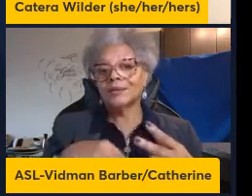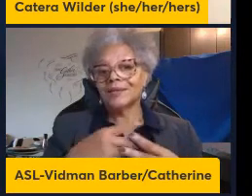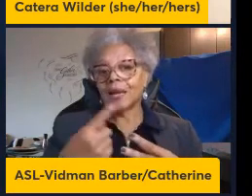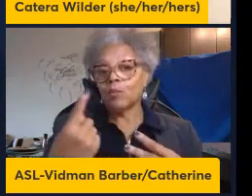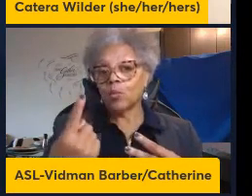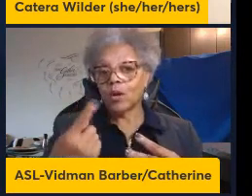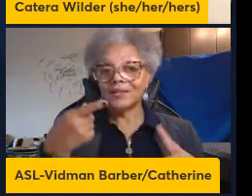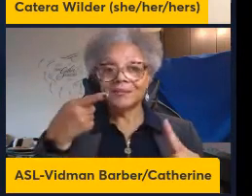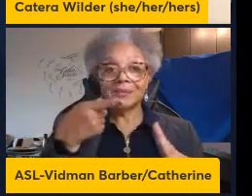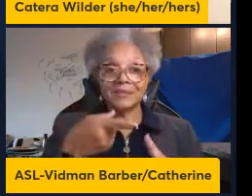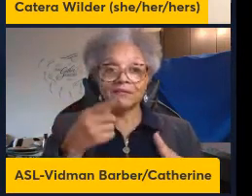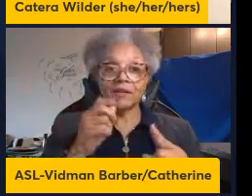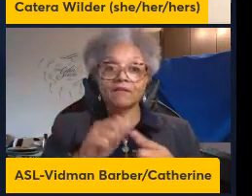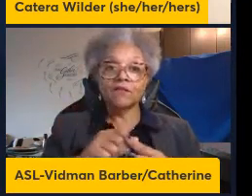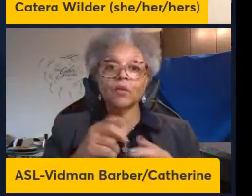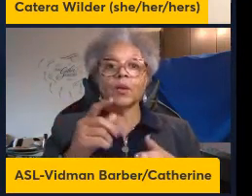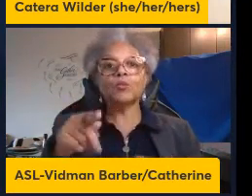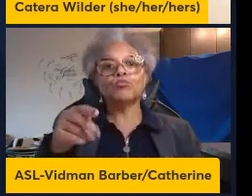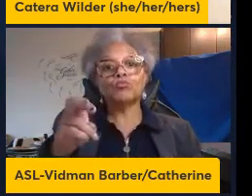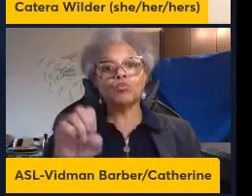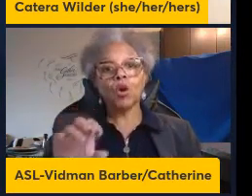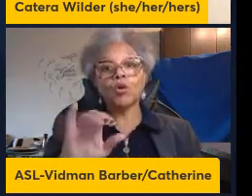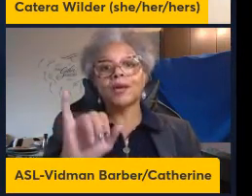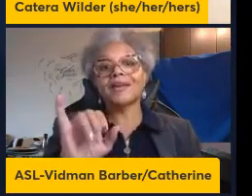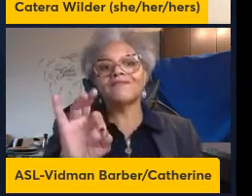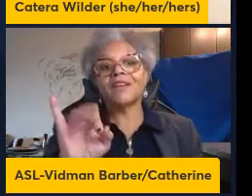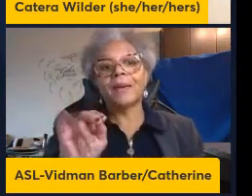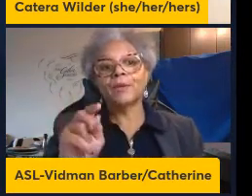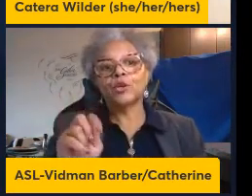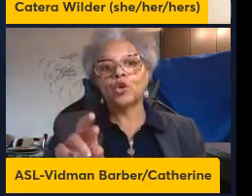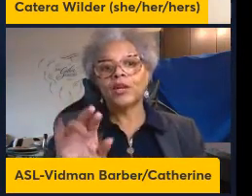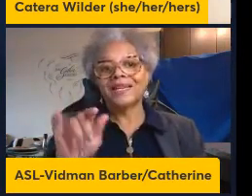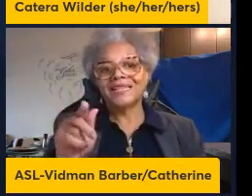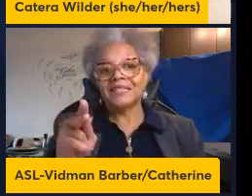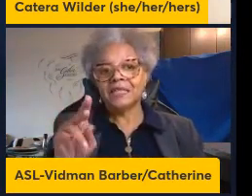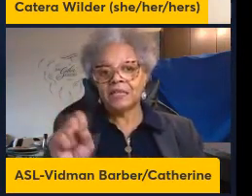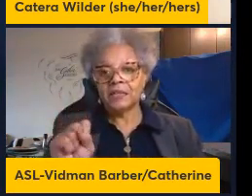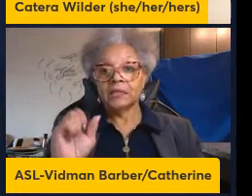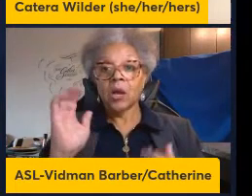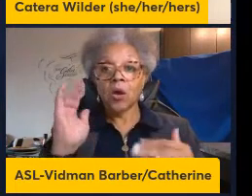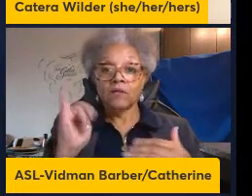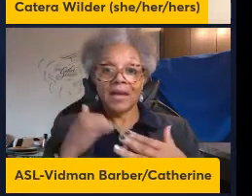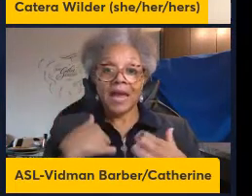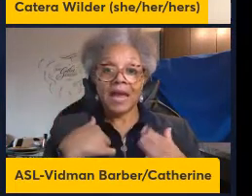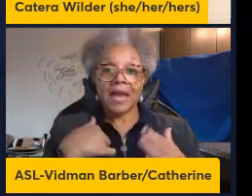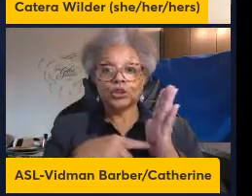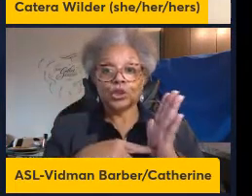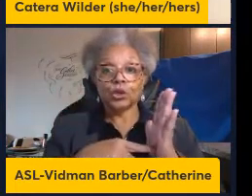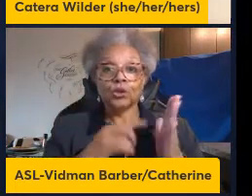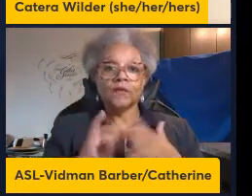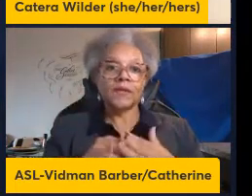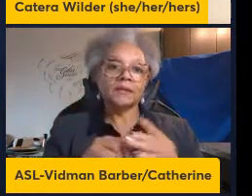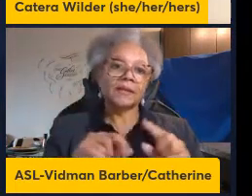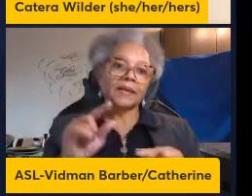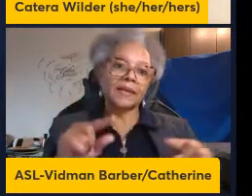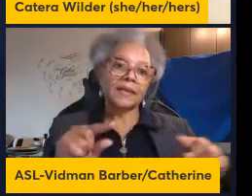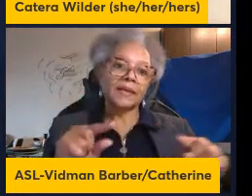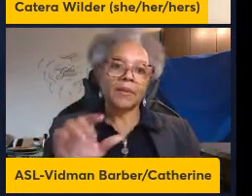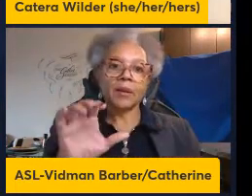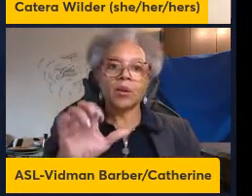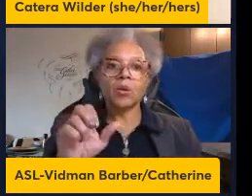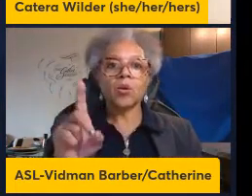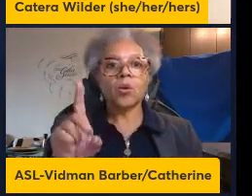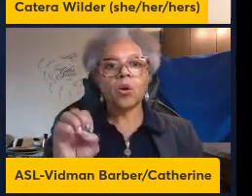for these pro-inflammatory genes. And hopefully I've been able to show you that there's this dynamical code that